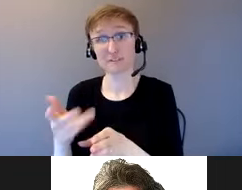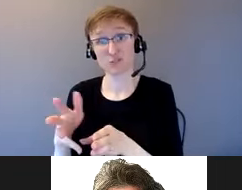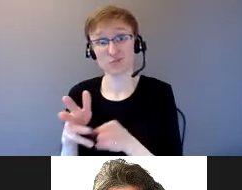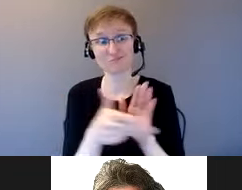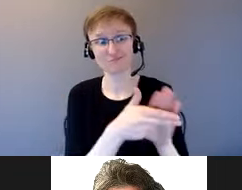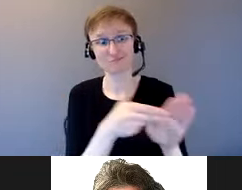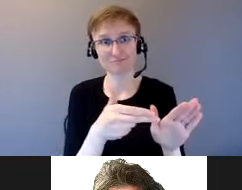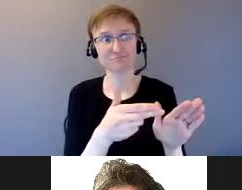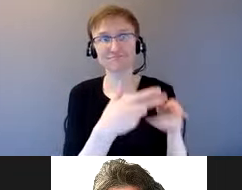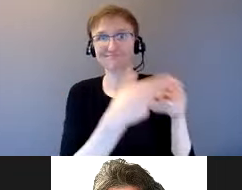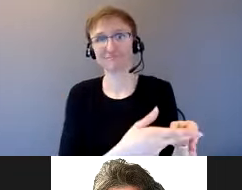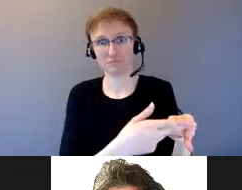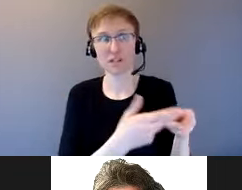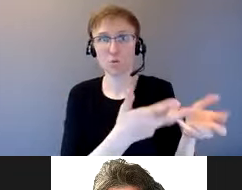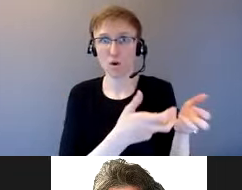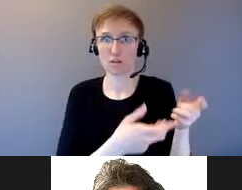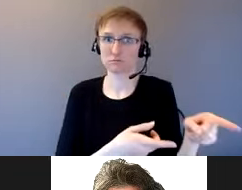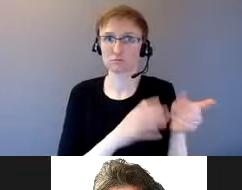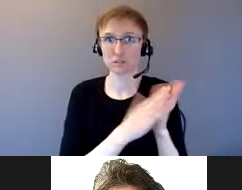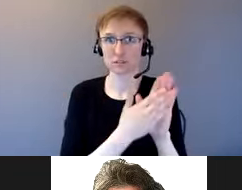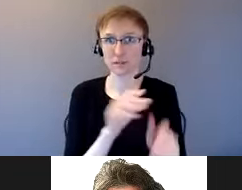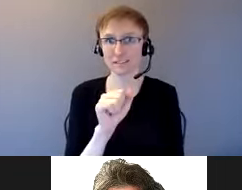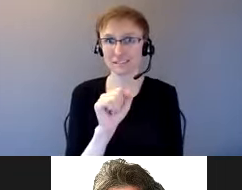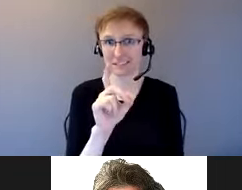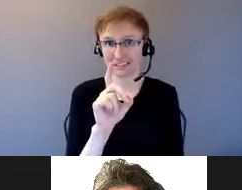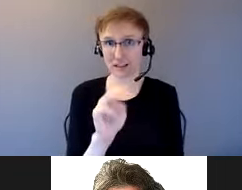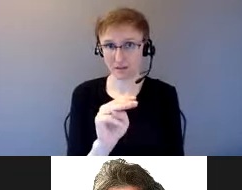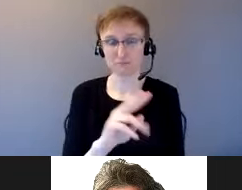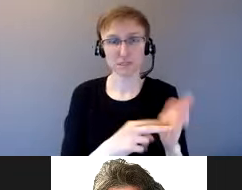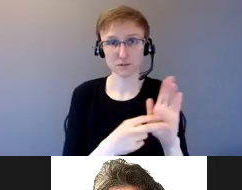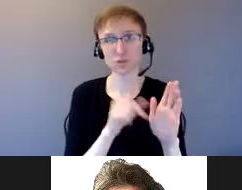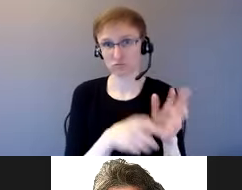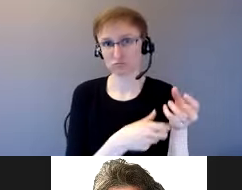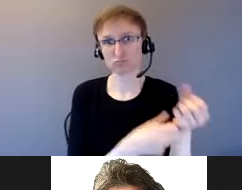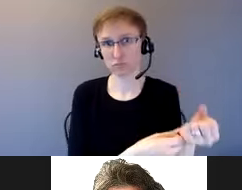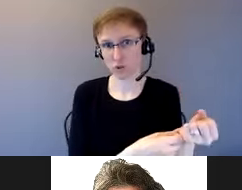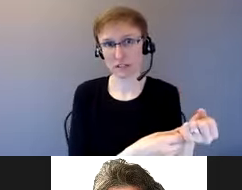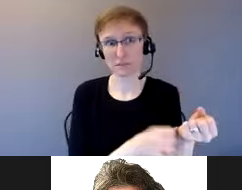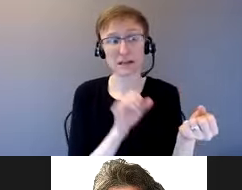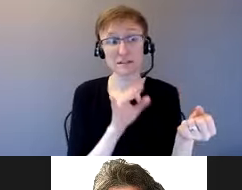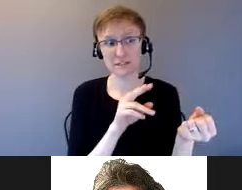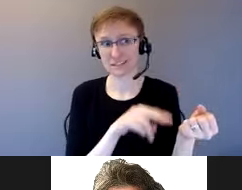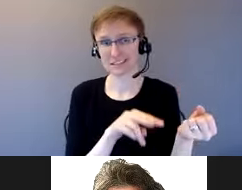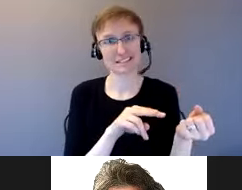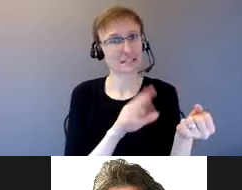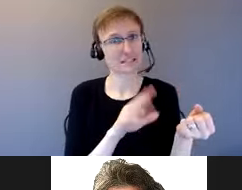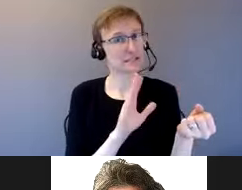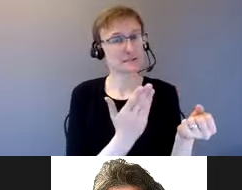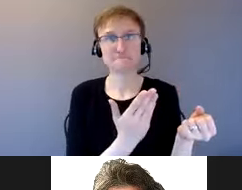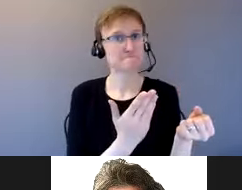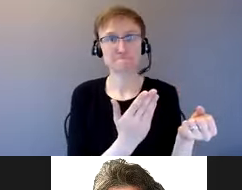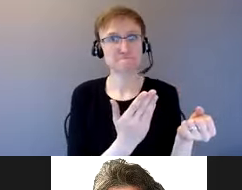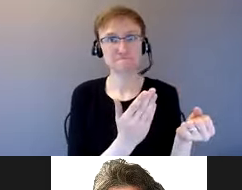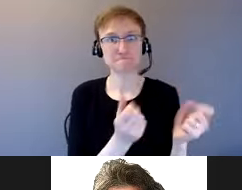at face value, unless there's some other reason to suggest not to. And when substitute decision makers have equally